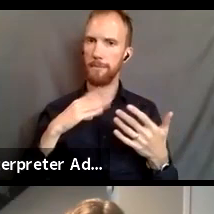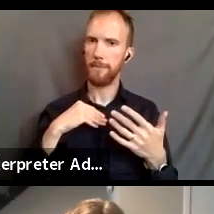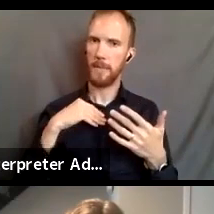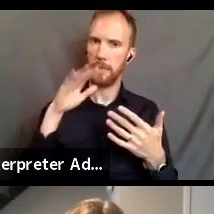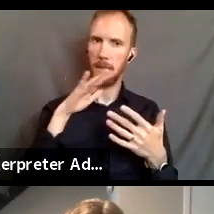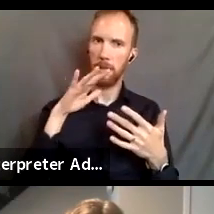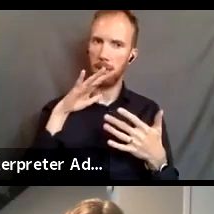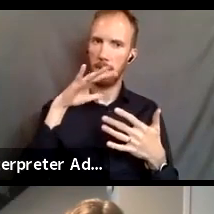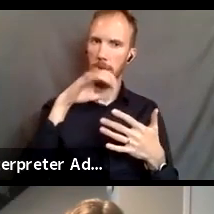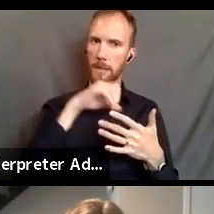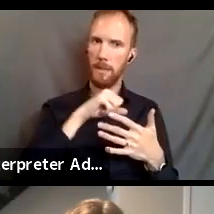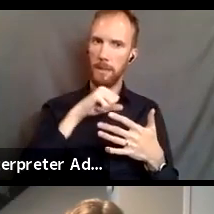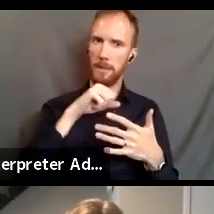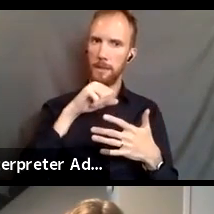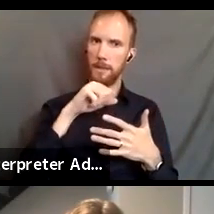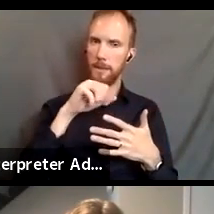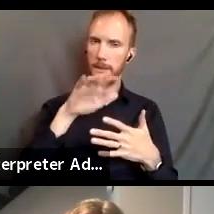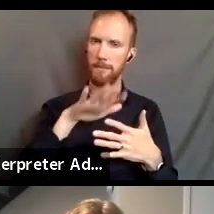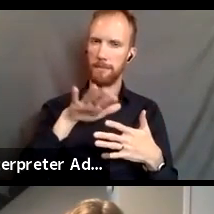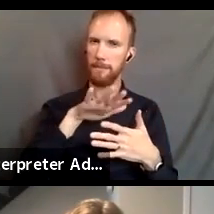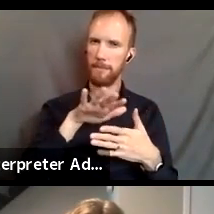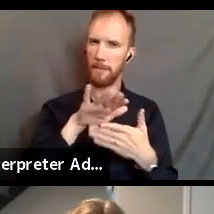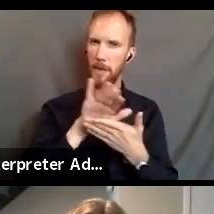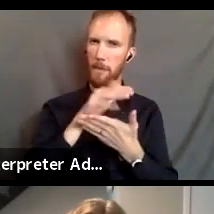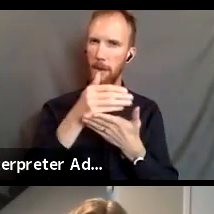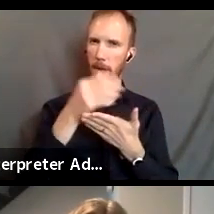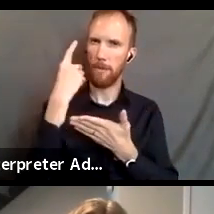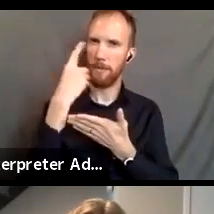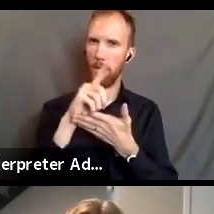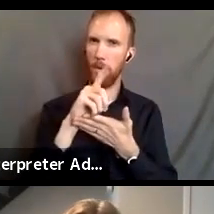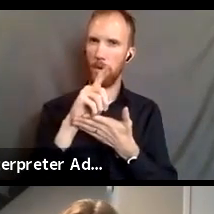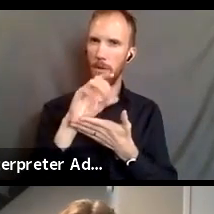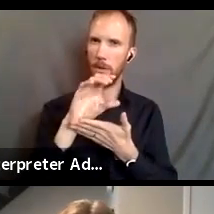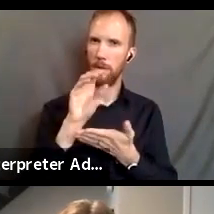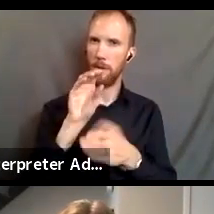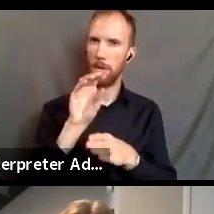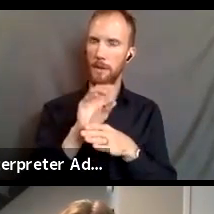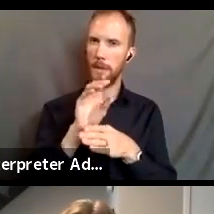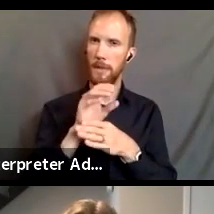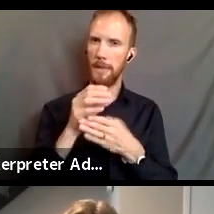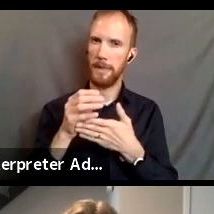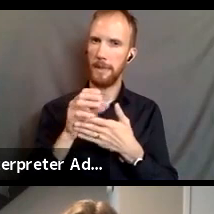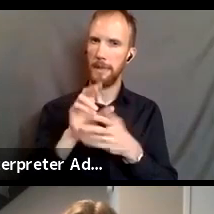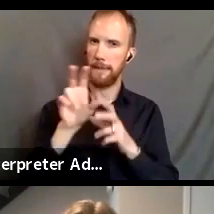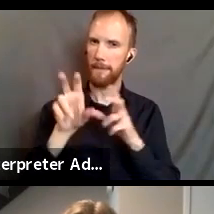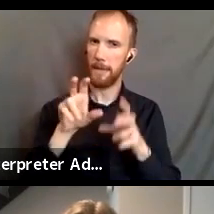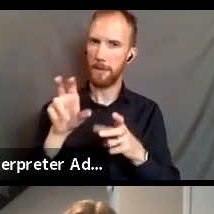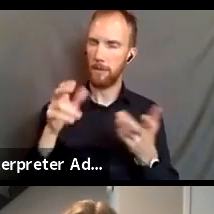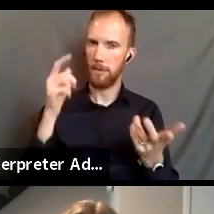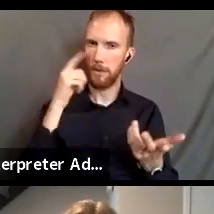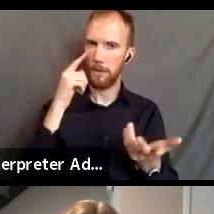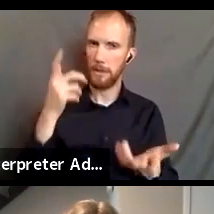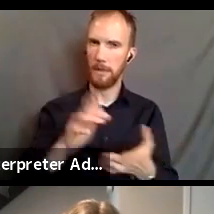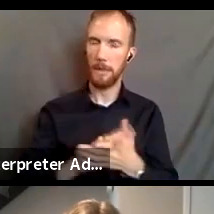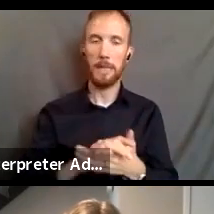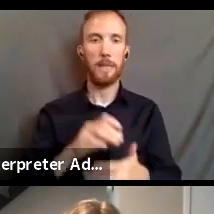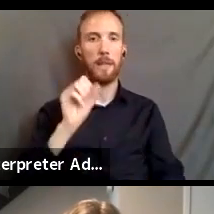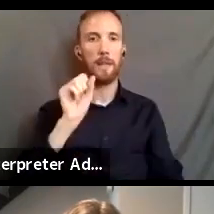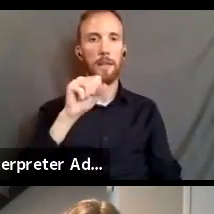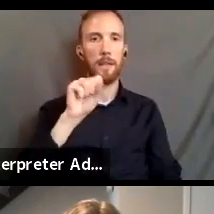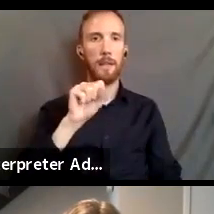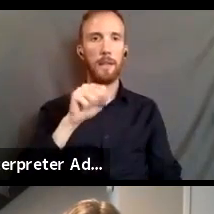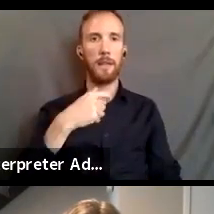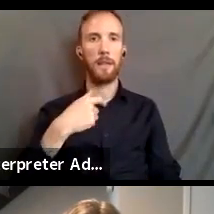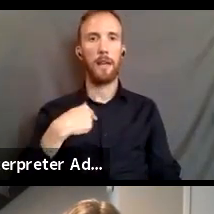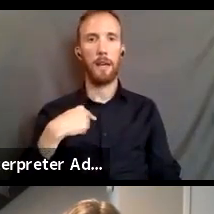level amounts for capital investment in the next several years yeah i'm i'm feeling i i'm